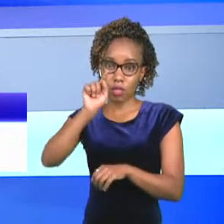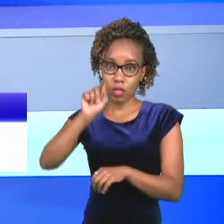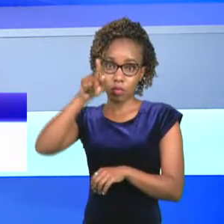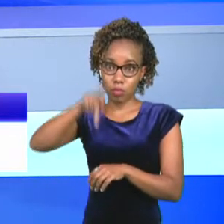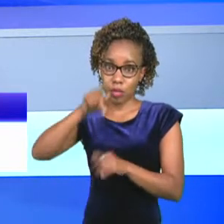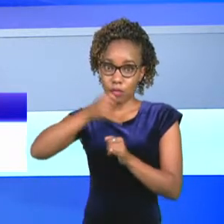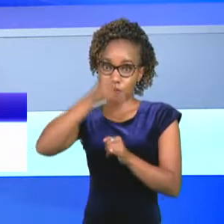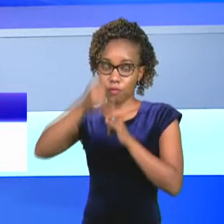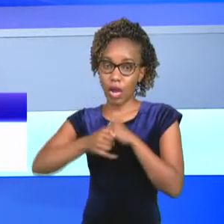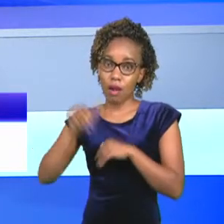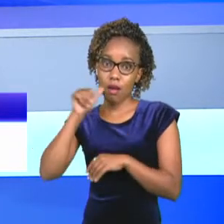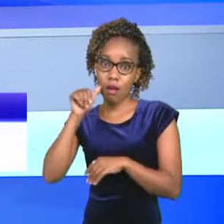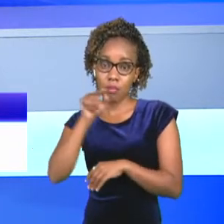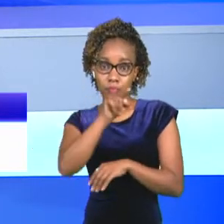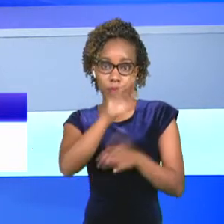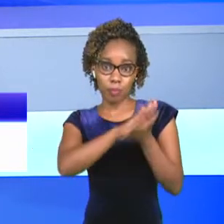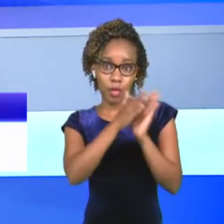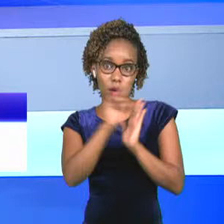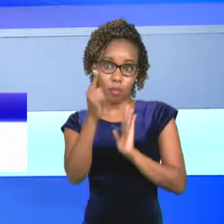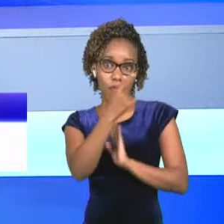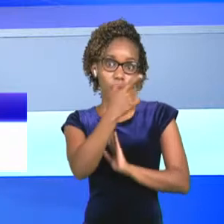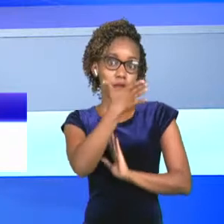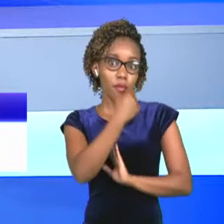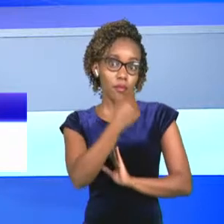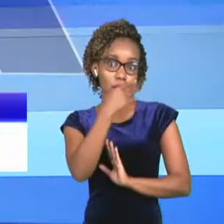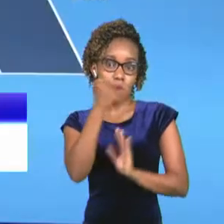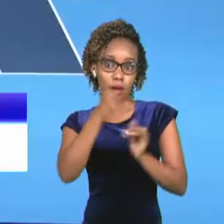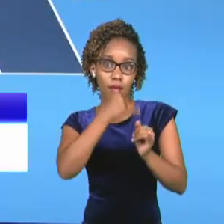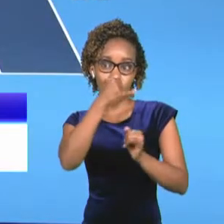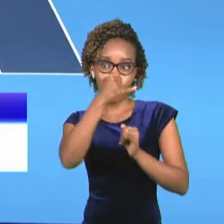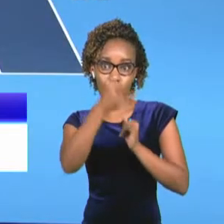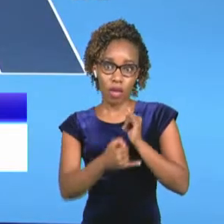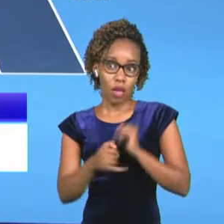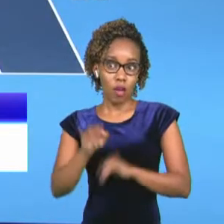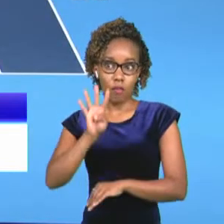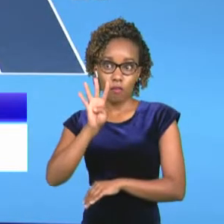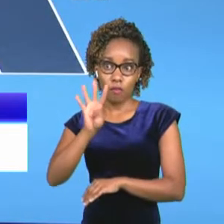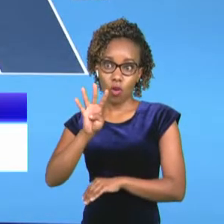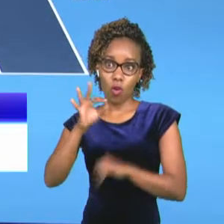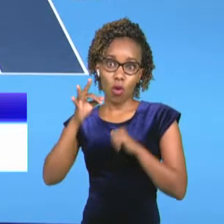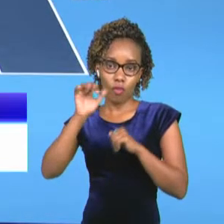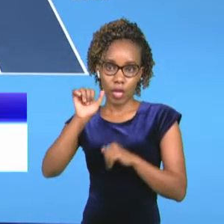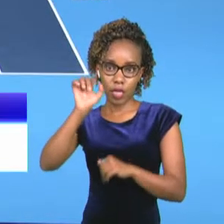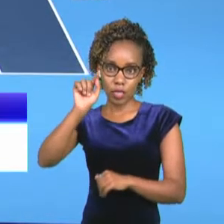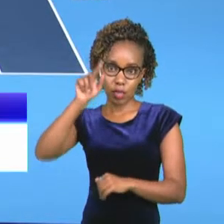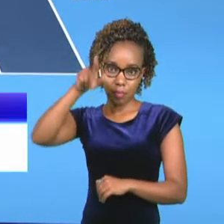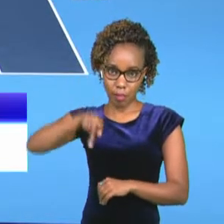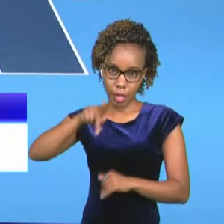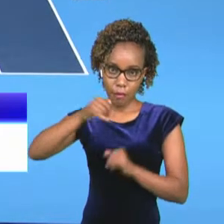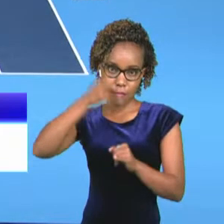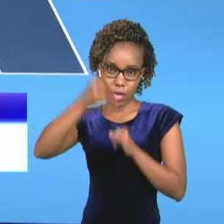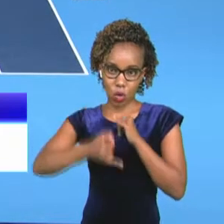London. Dominic becomes the first man to move into the last four of the ATP Finals.